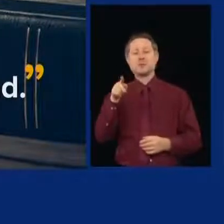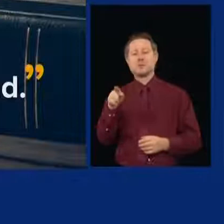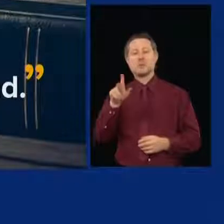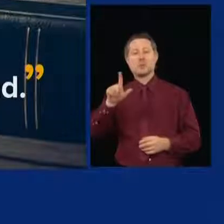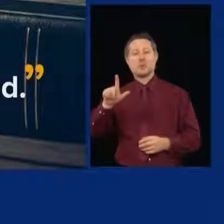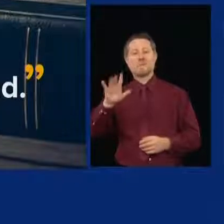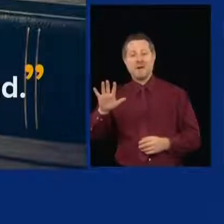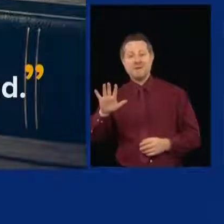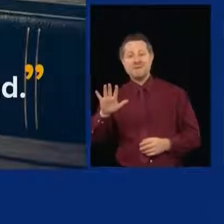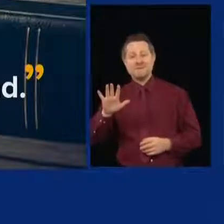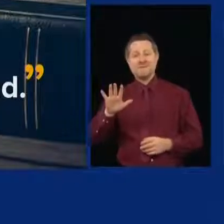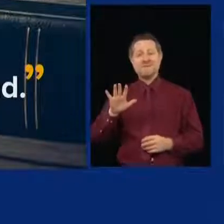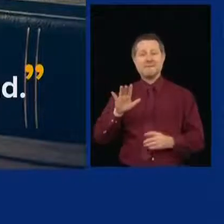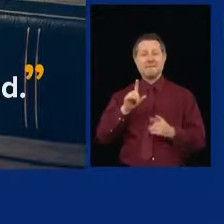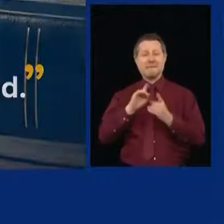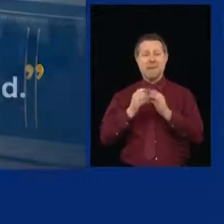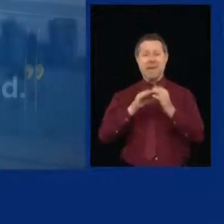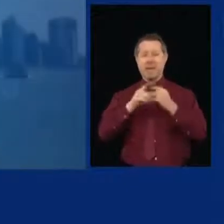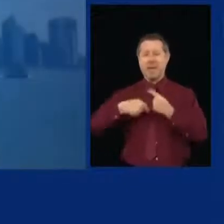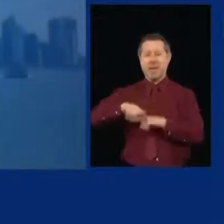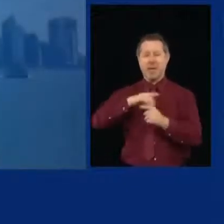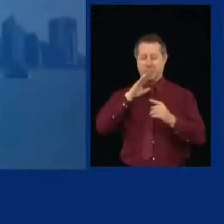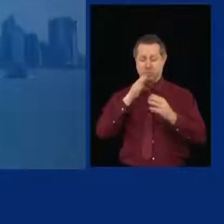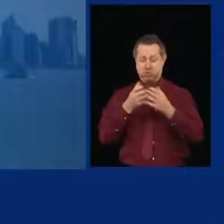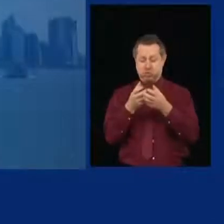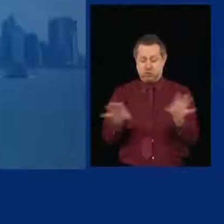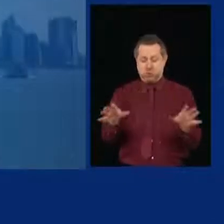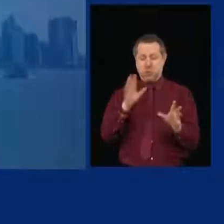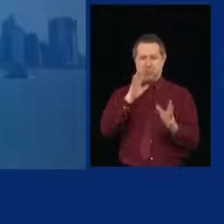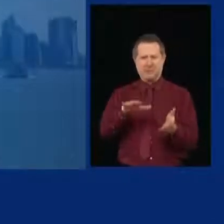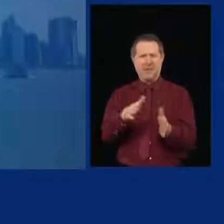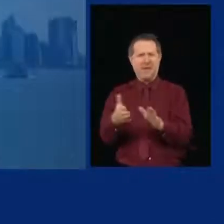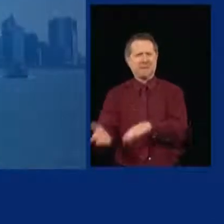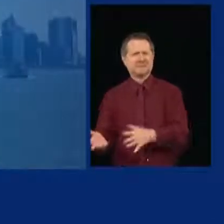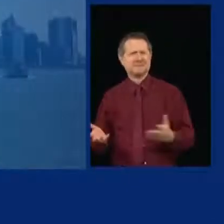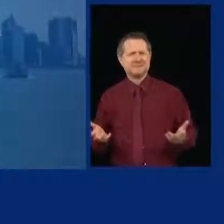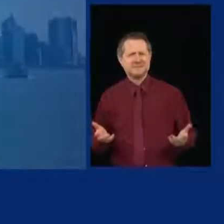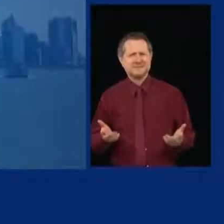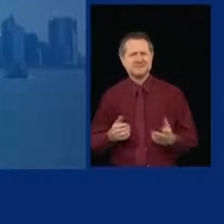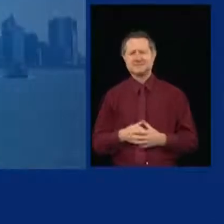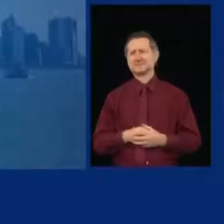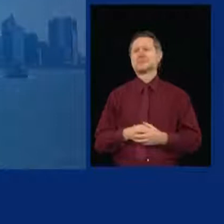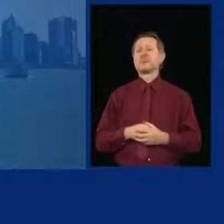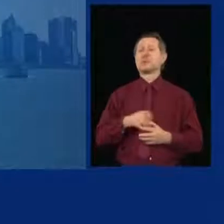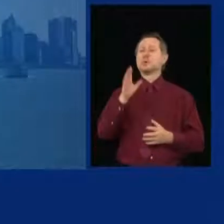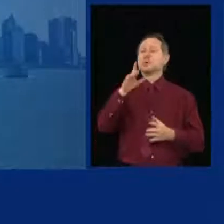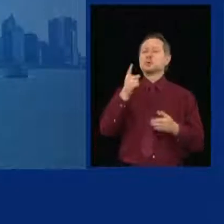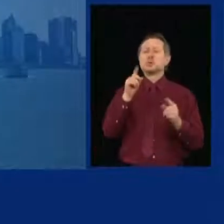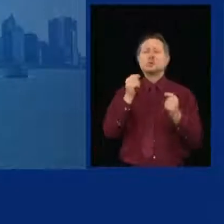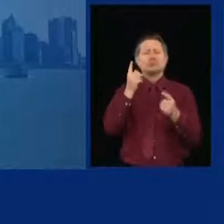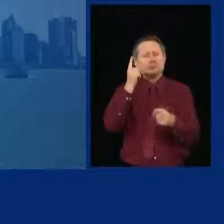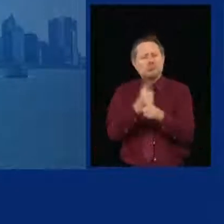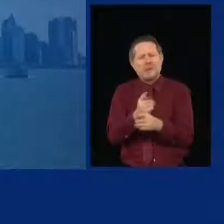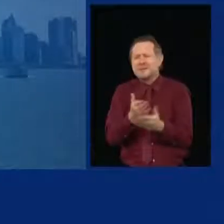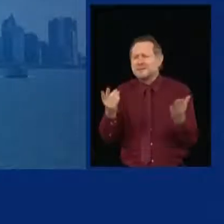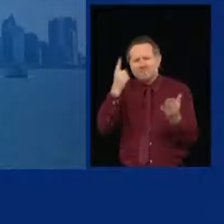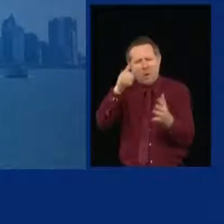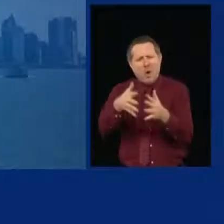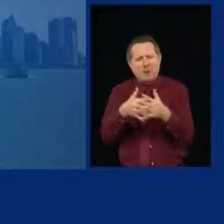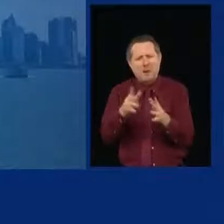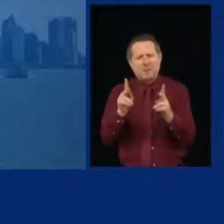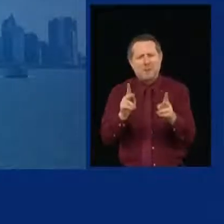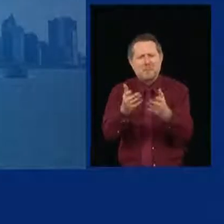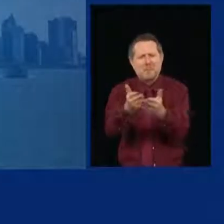cannot stand. Read the good book and do what's right for the American people. And let's